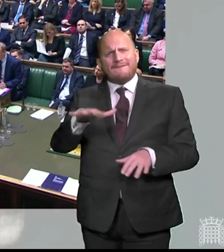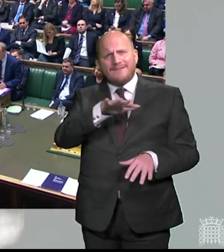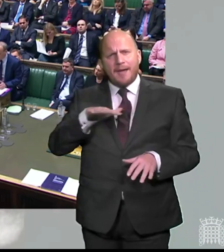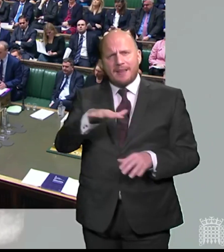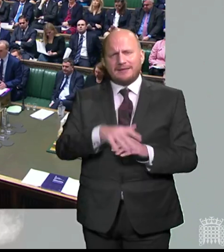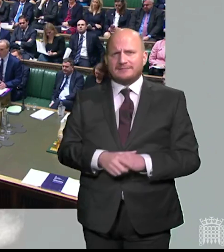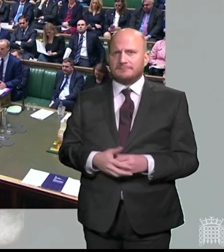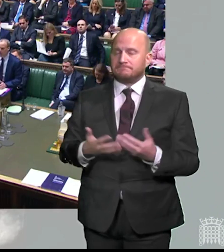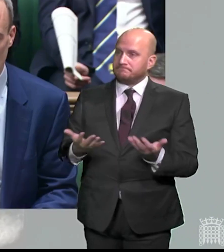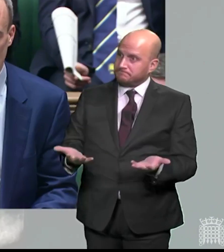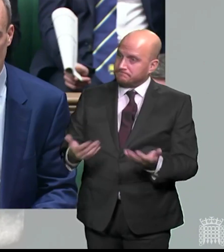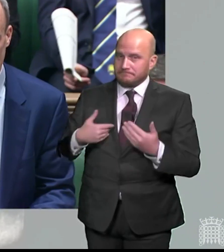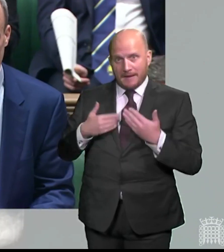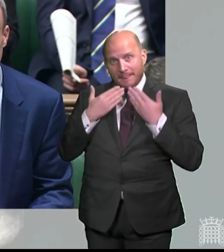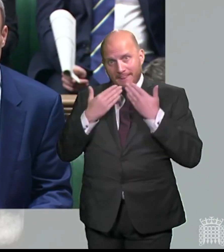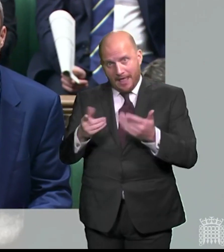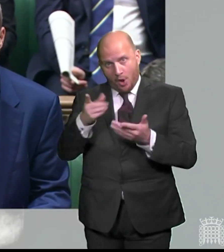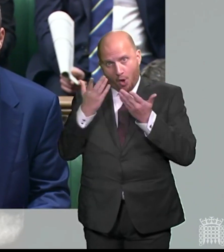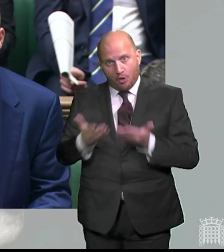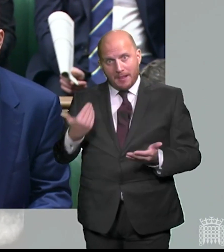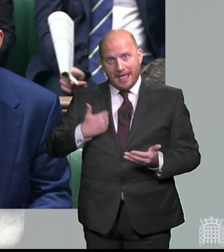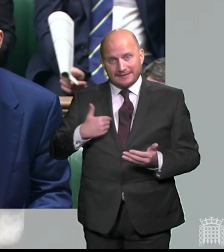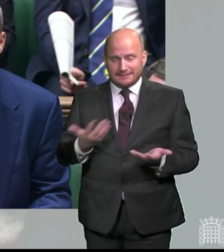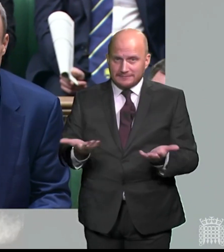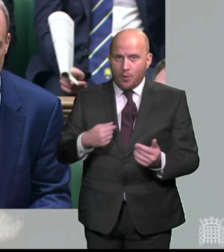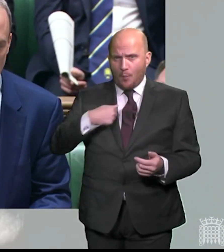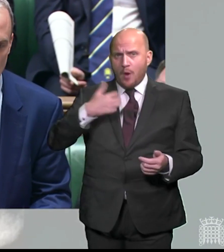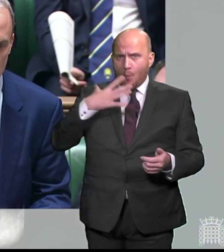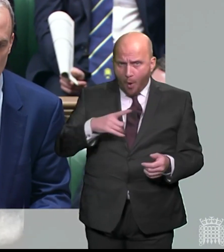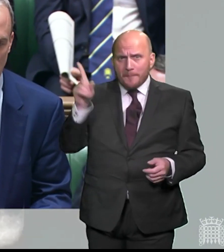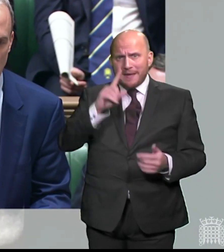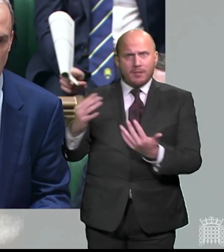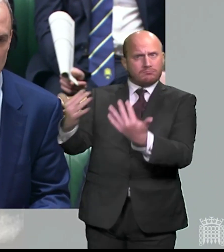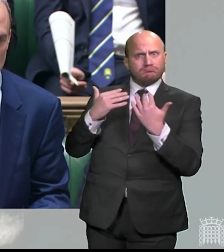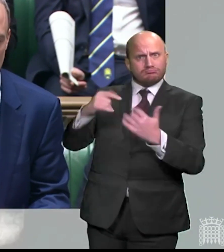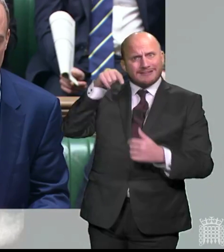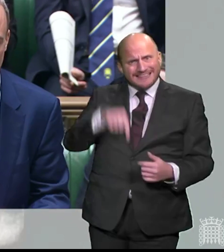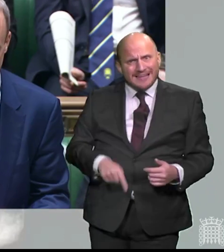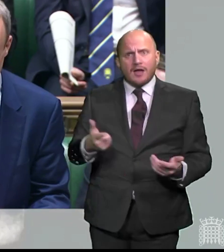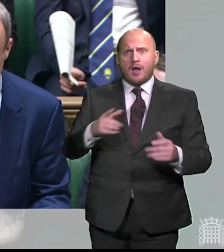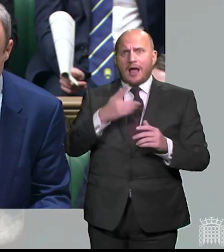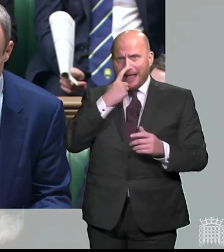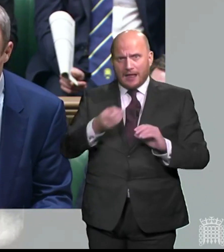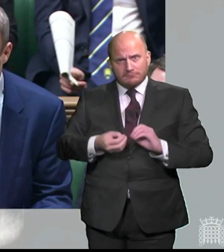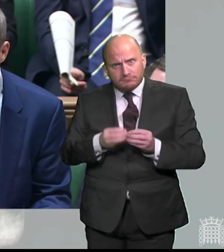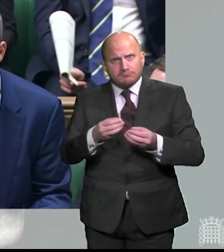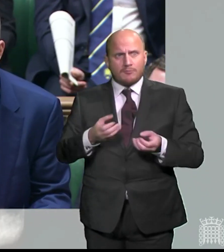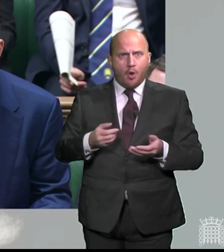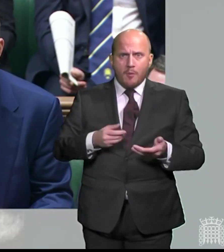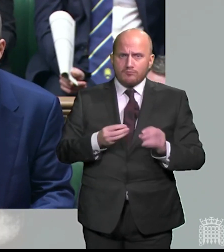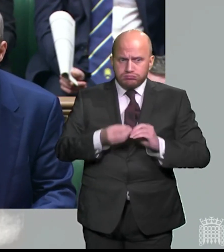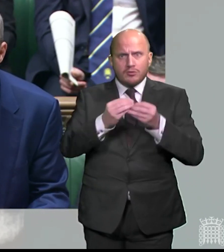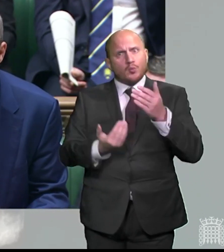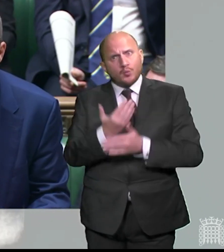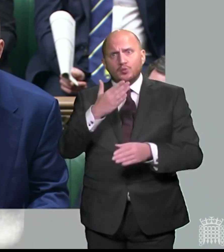mean, look, we want people to come to this country to create the jobs and to generate the tax revenue. Whether